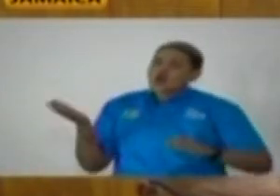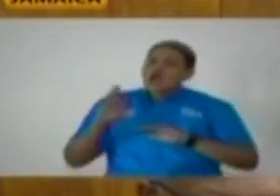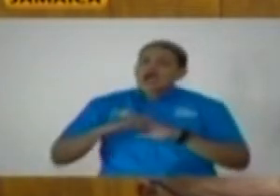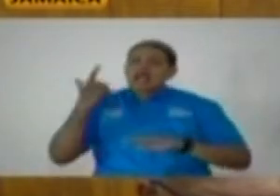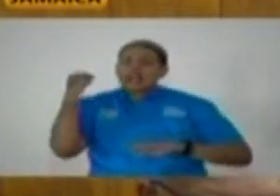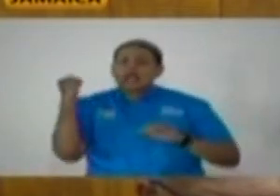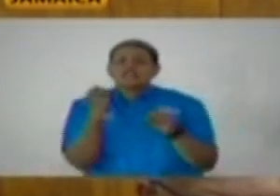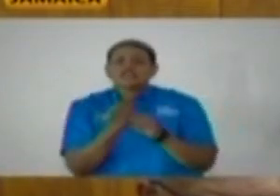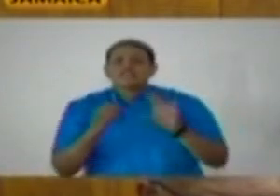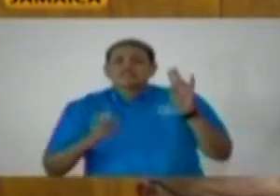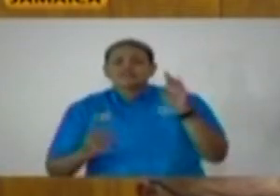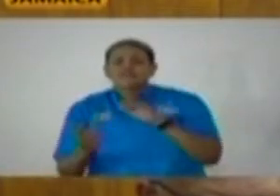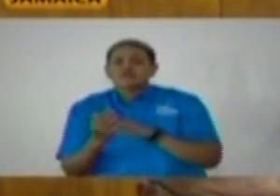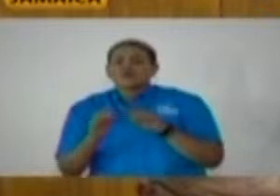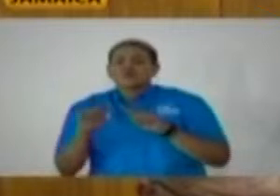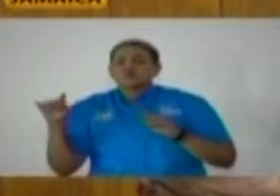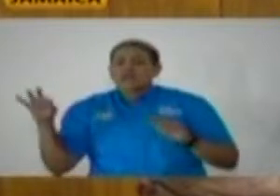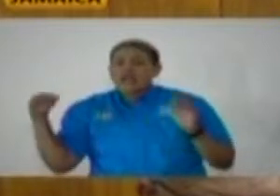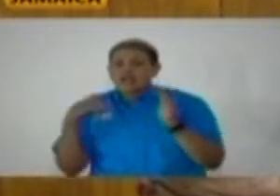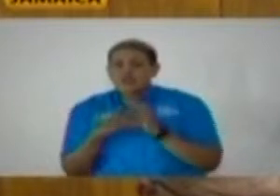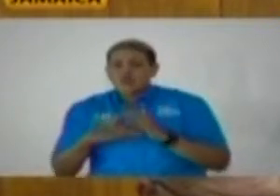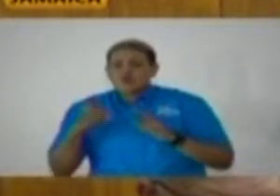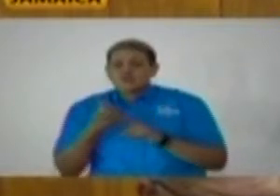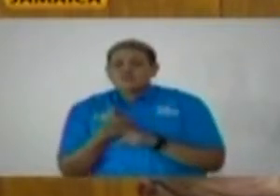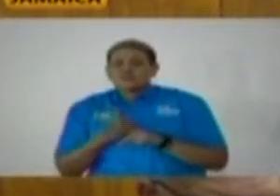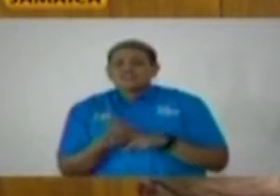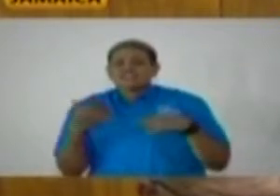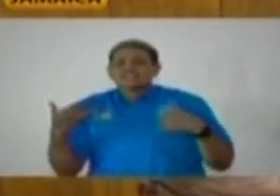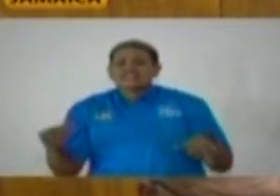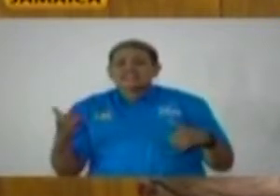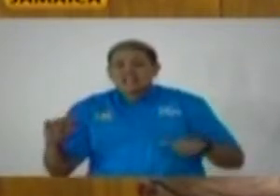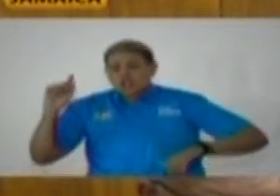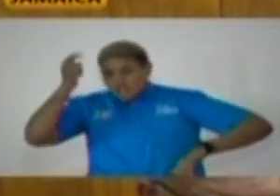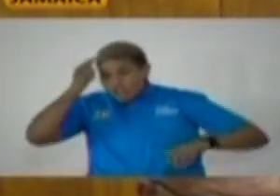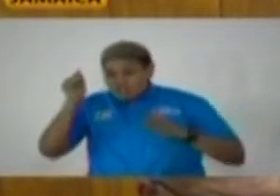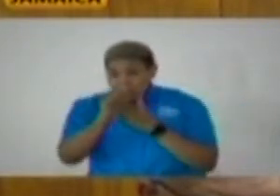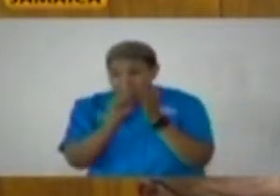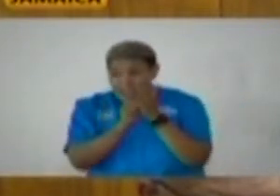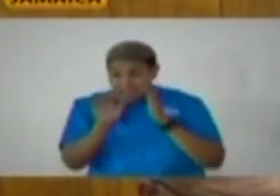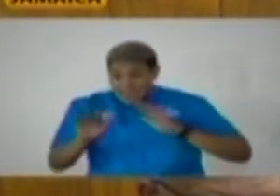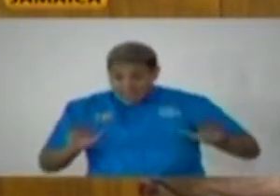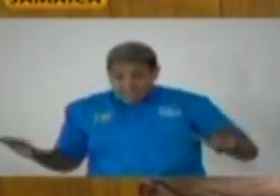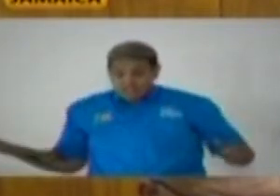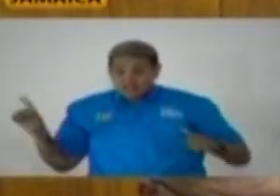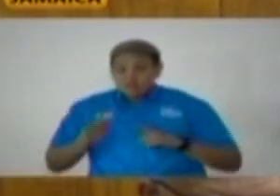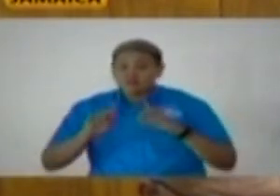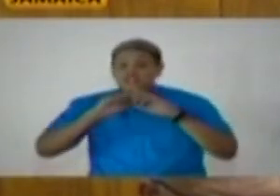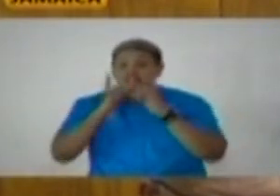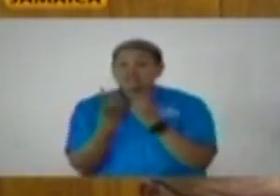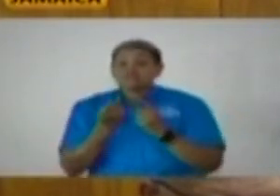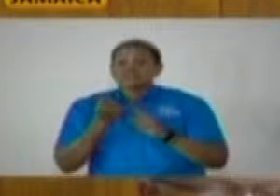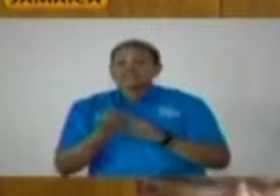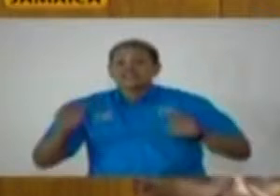from 7,000 to 9,000. There are still government agencies and departments that have not